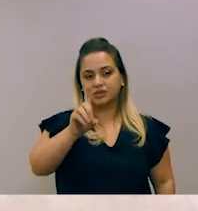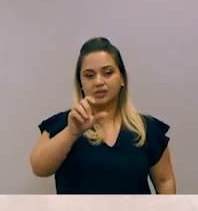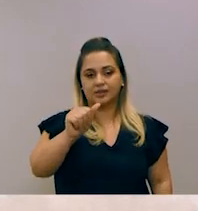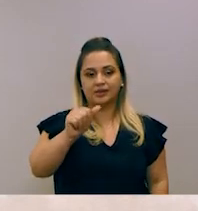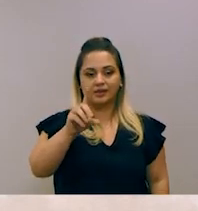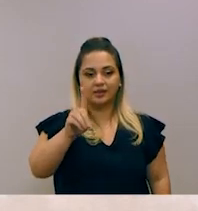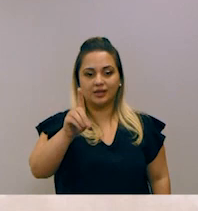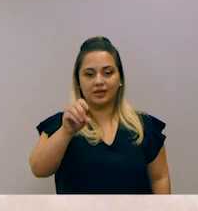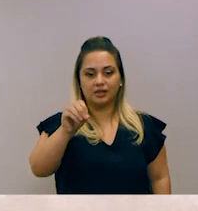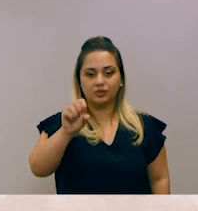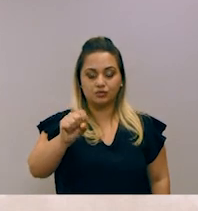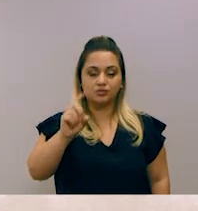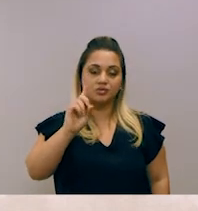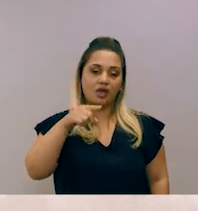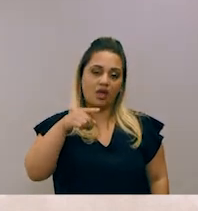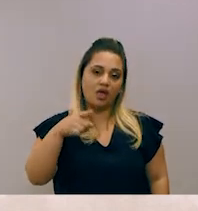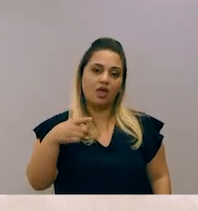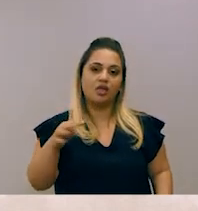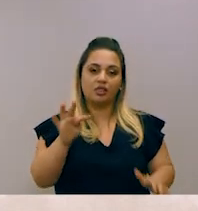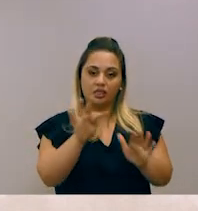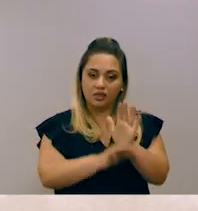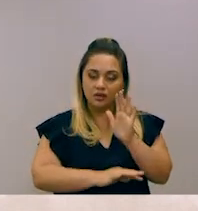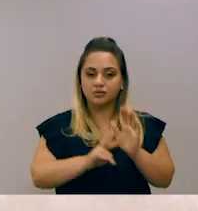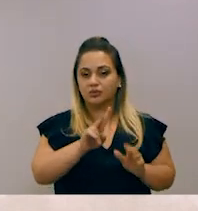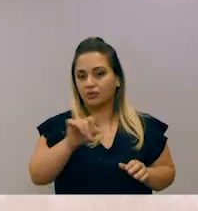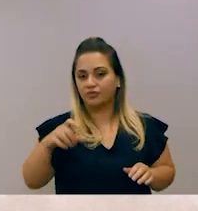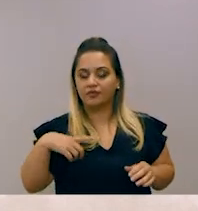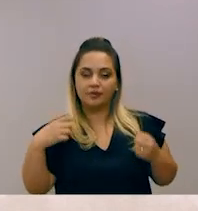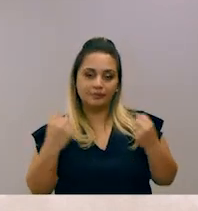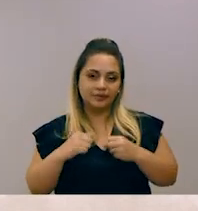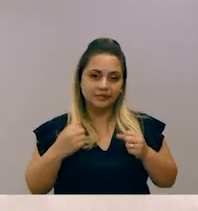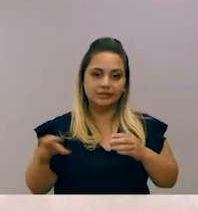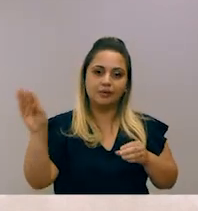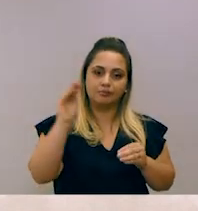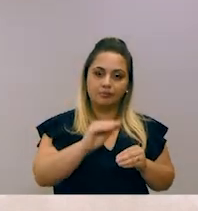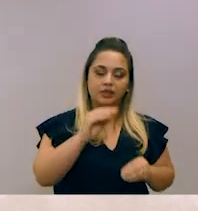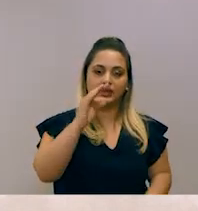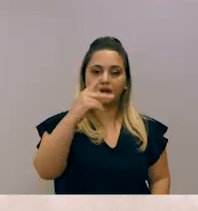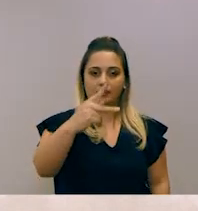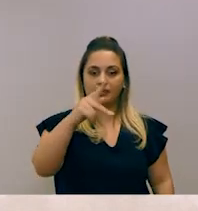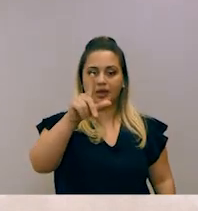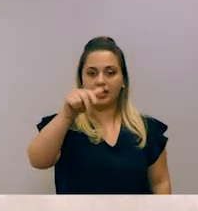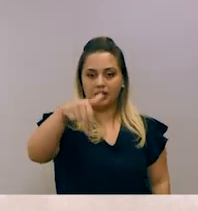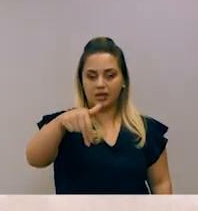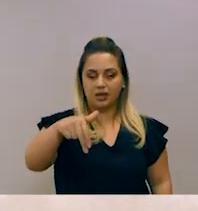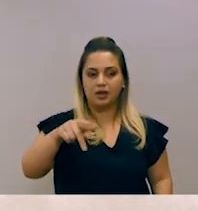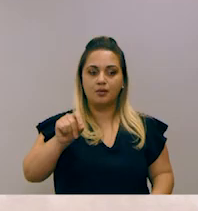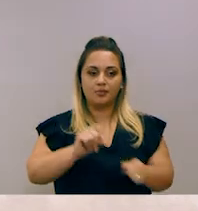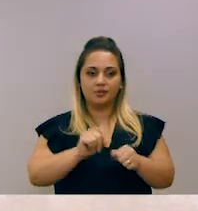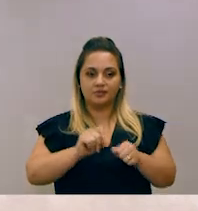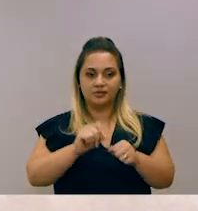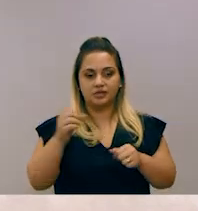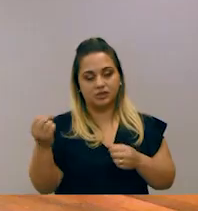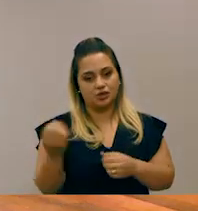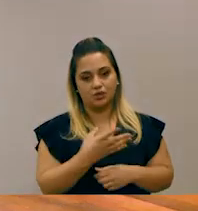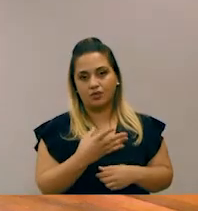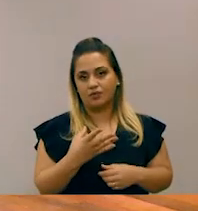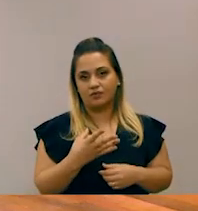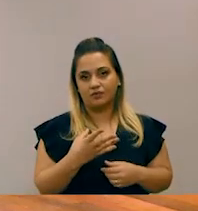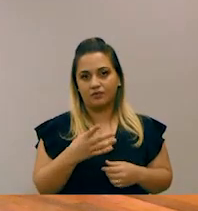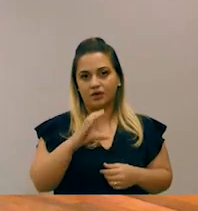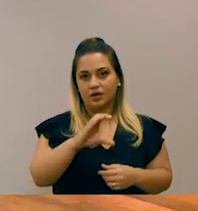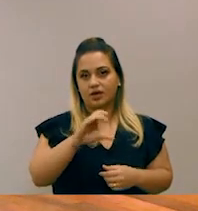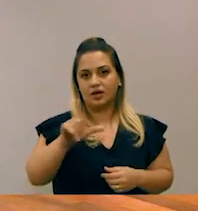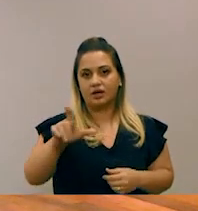So some of these data, they are text. And so we're going to have to use NLP to extract information and to classify